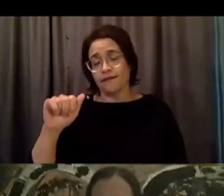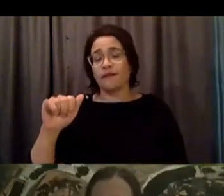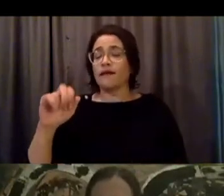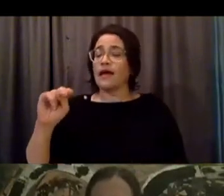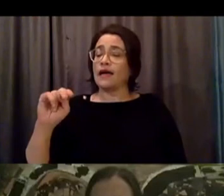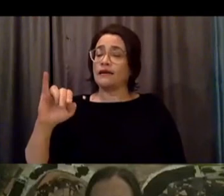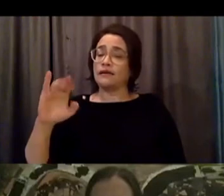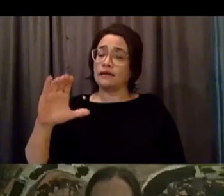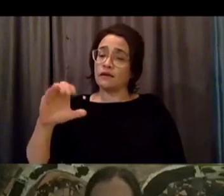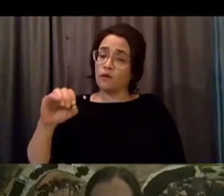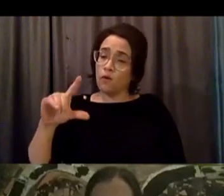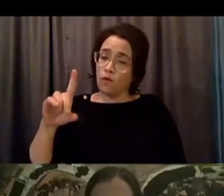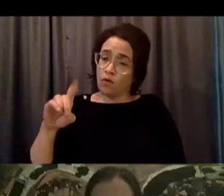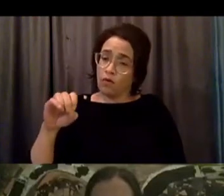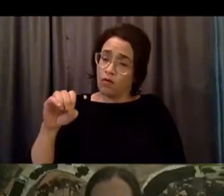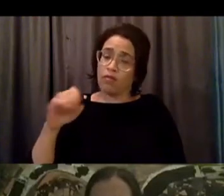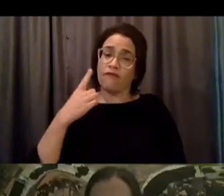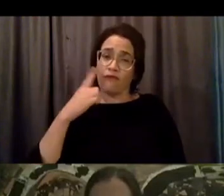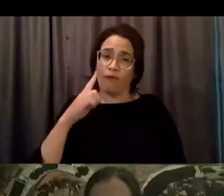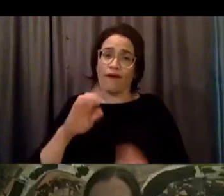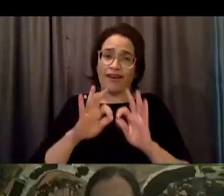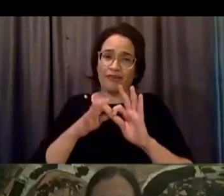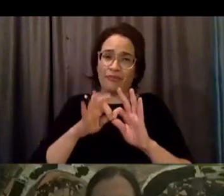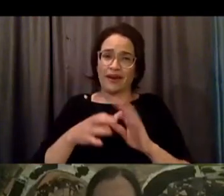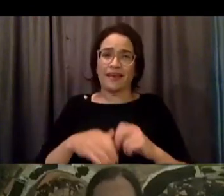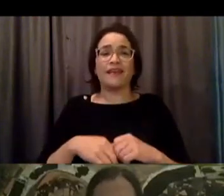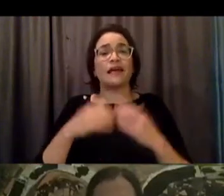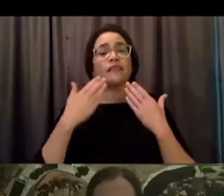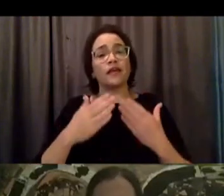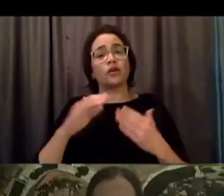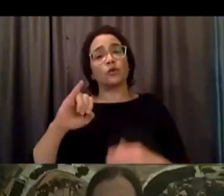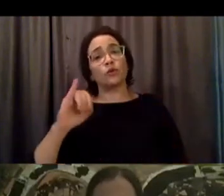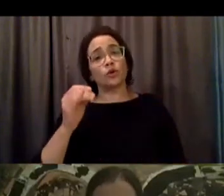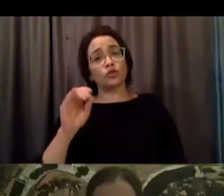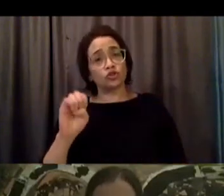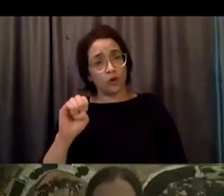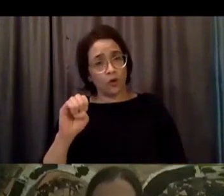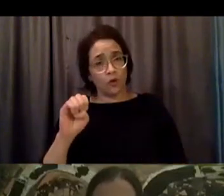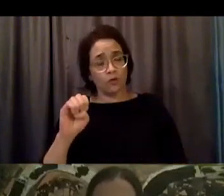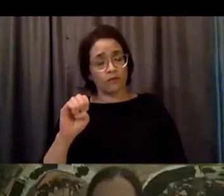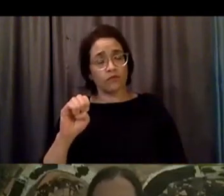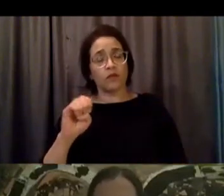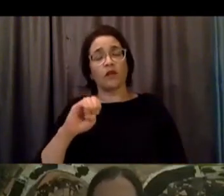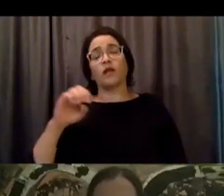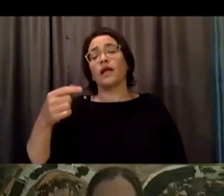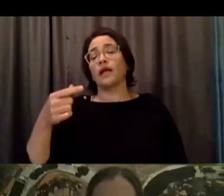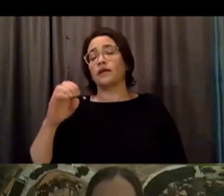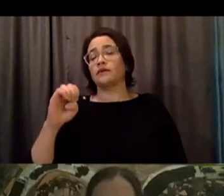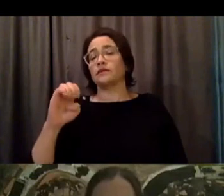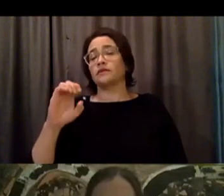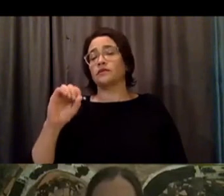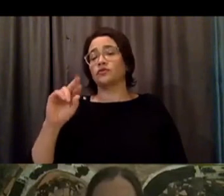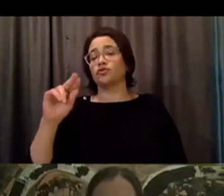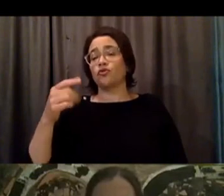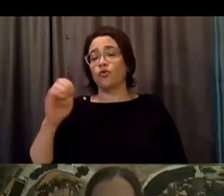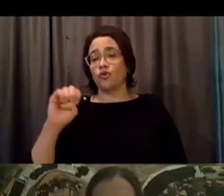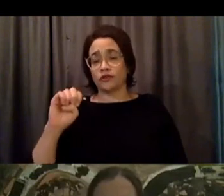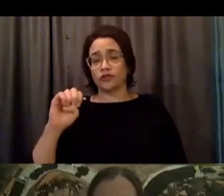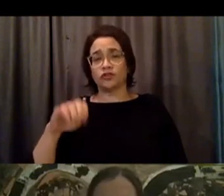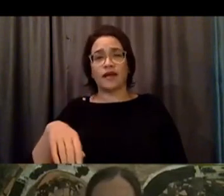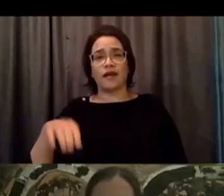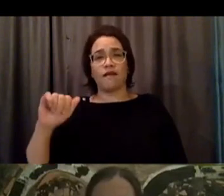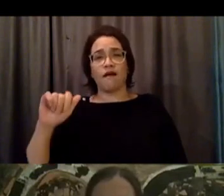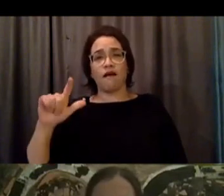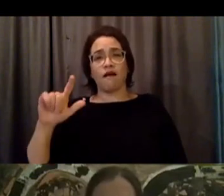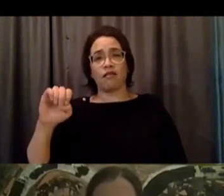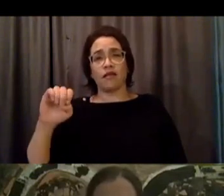And Joe and George and Alejandro for the help posting tonight. And thank